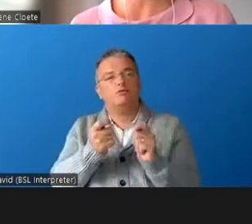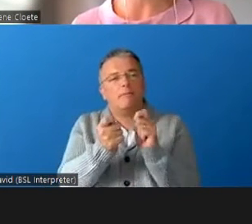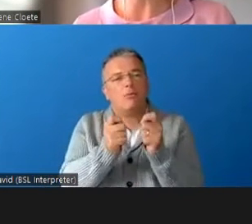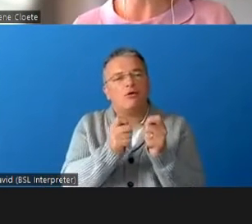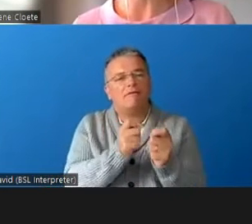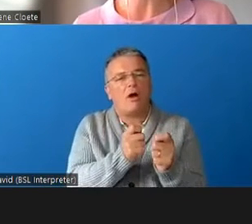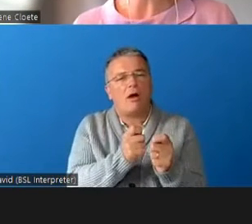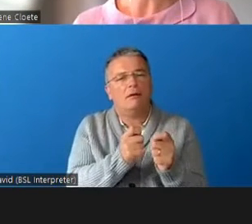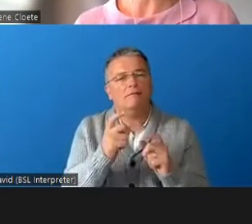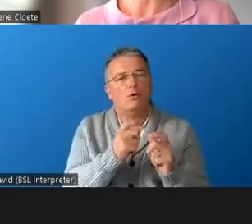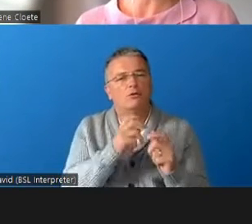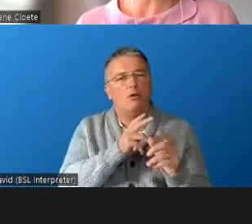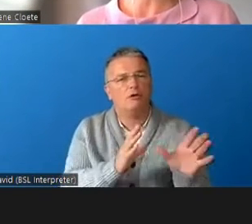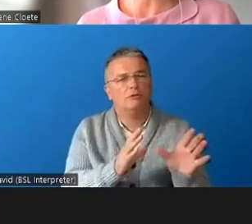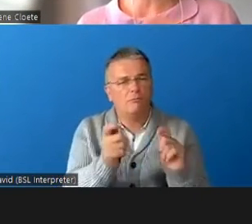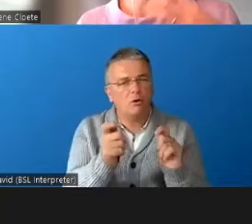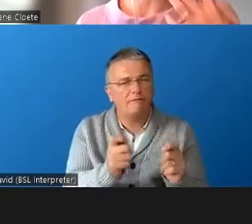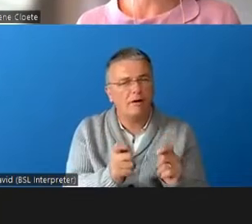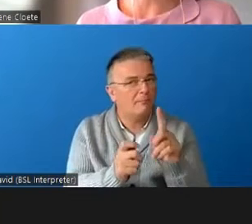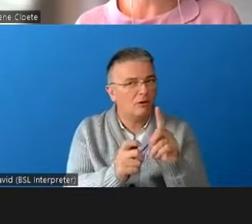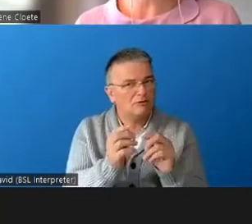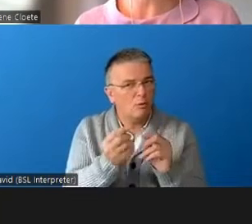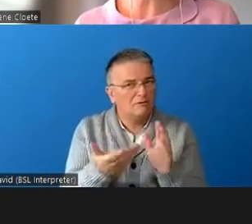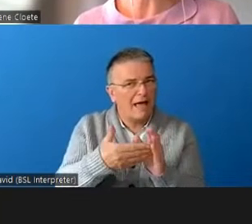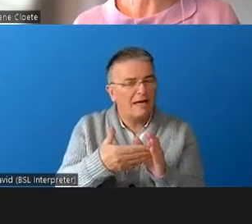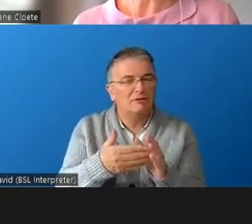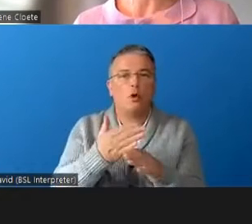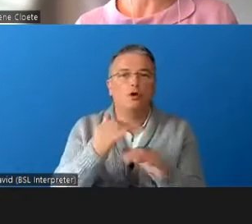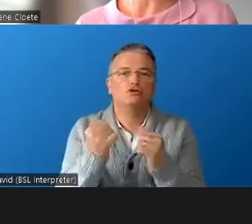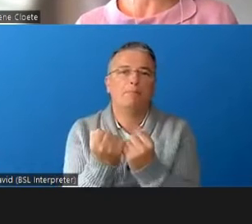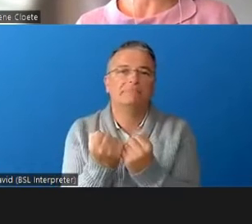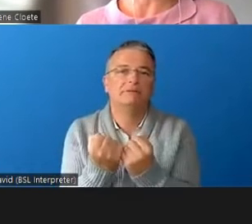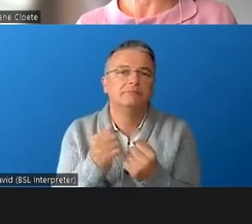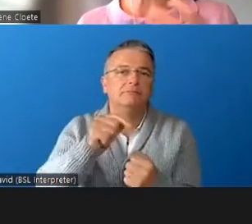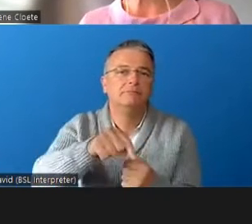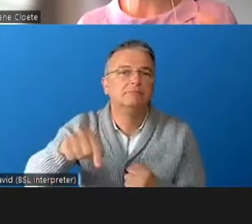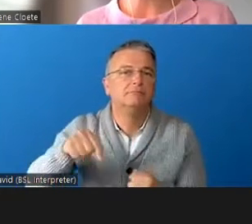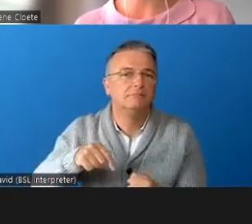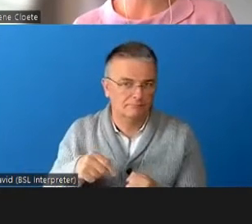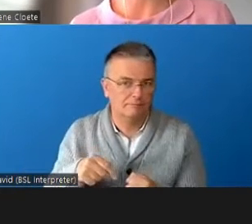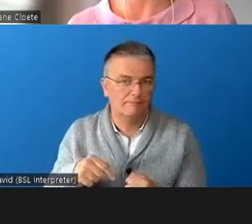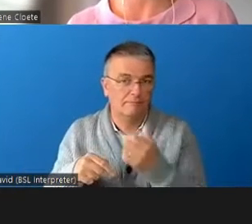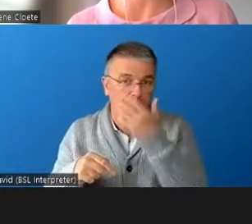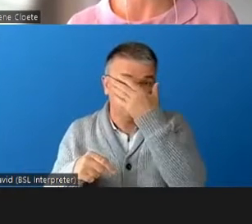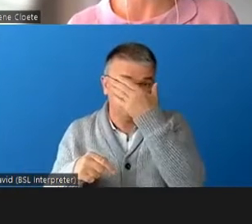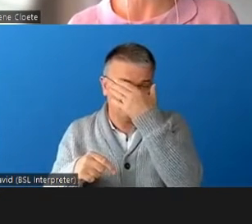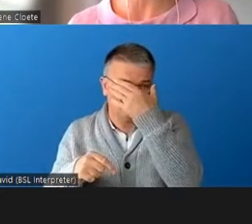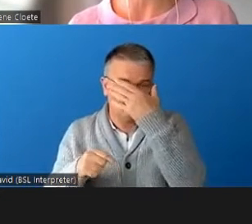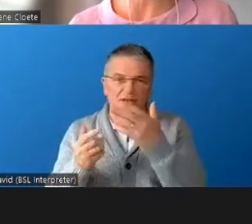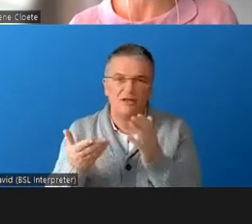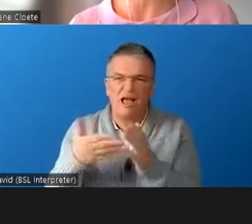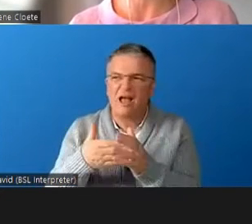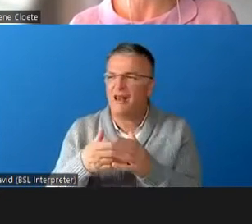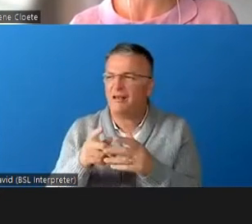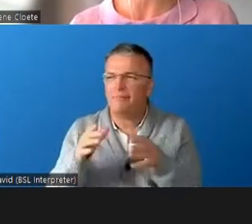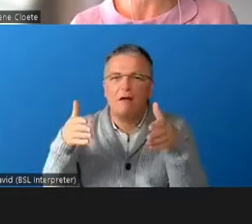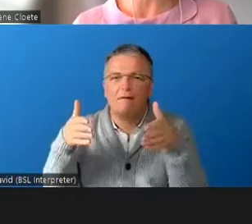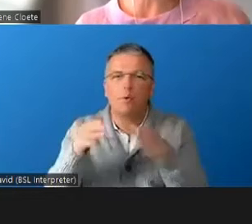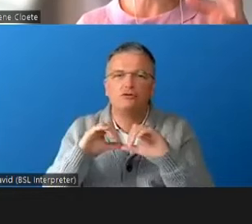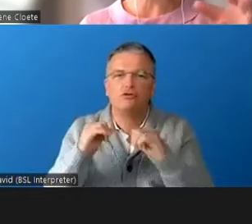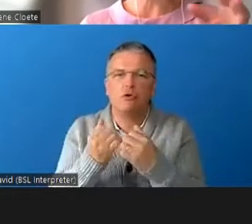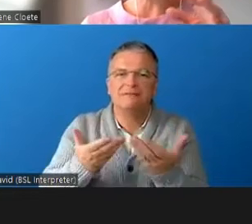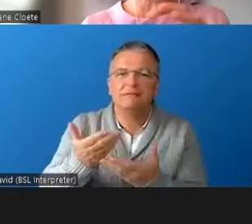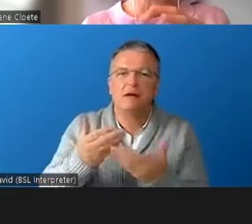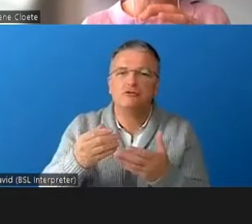process slightly because they wanted to add workshops to it. So in other words, to add a little bit of a focus group discussion to it. So